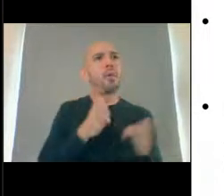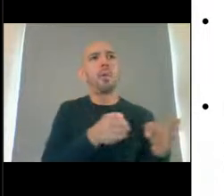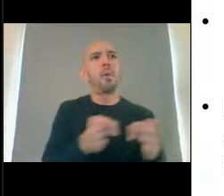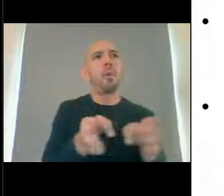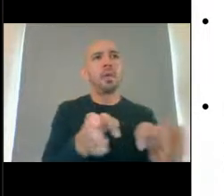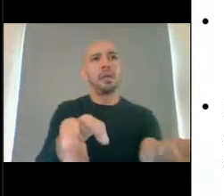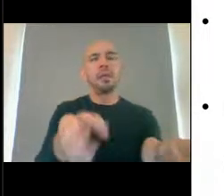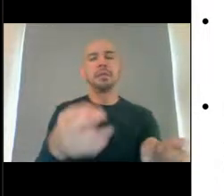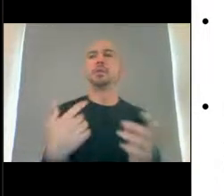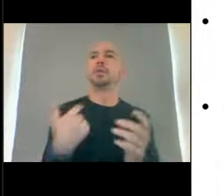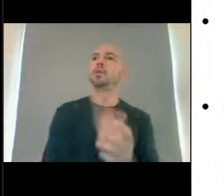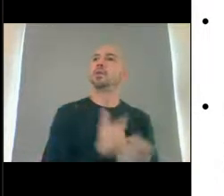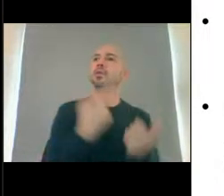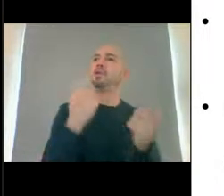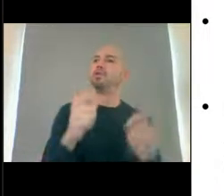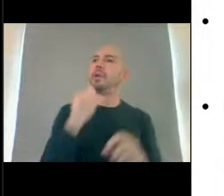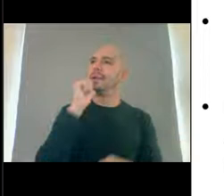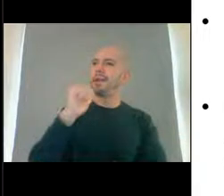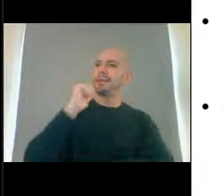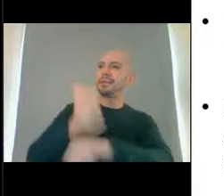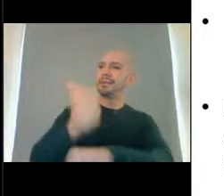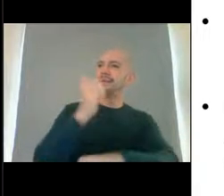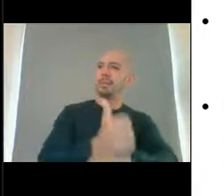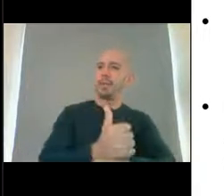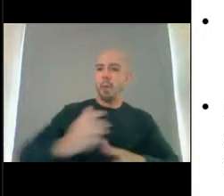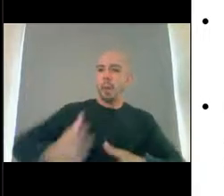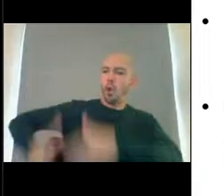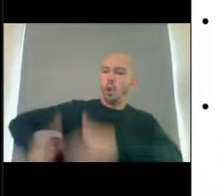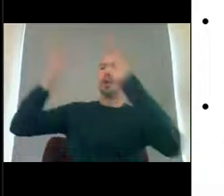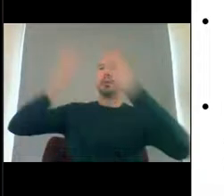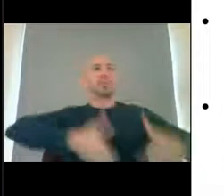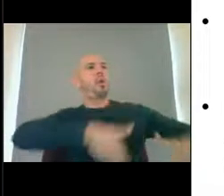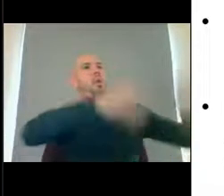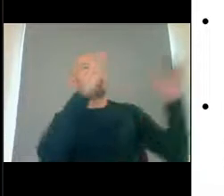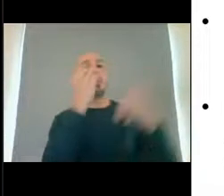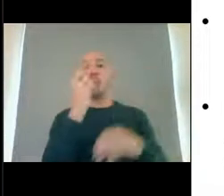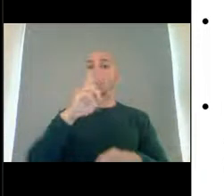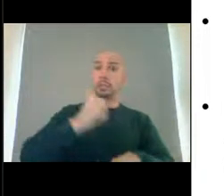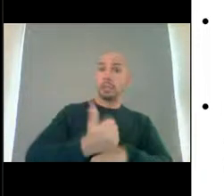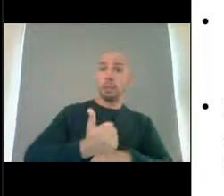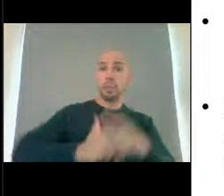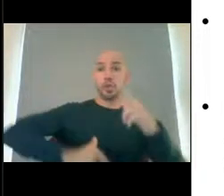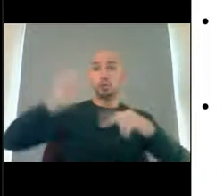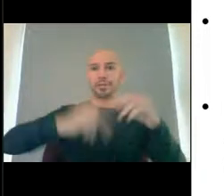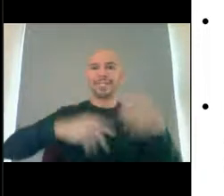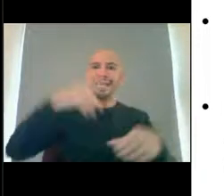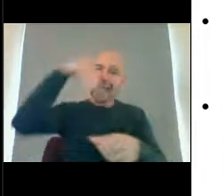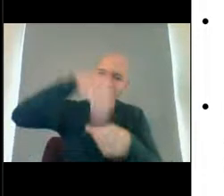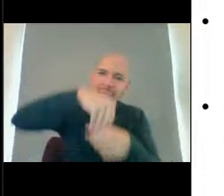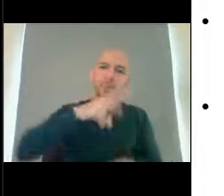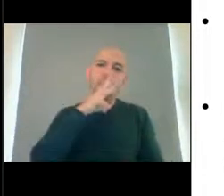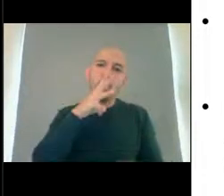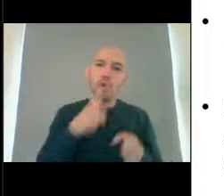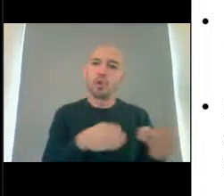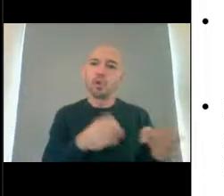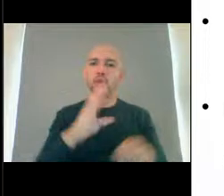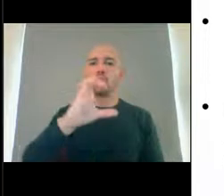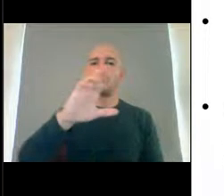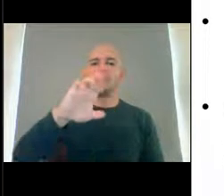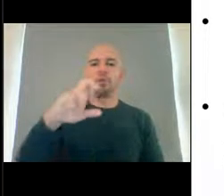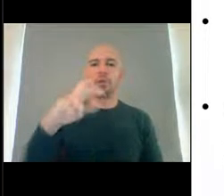any any columns or having any any construction uh in the creek uh caltrans